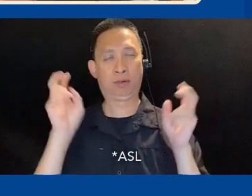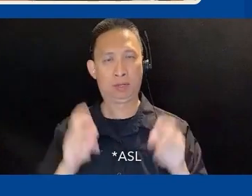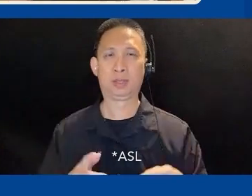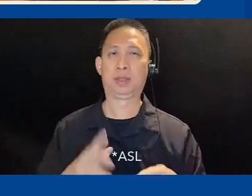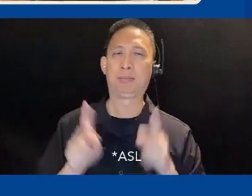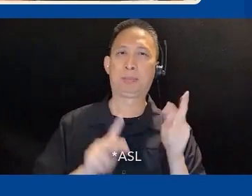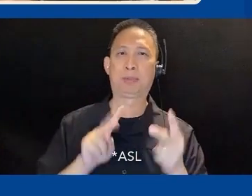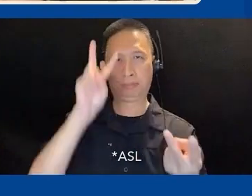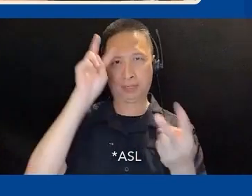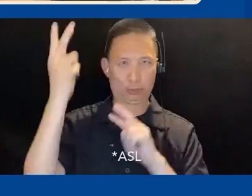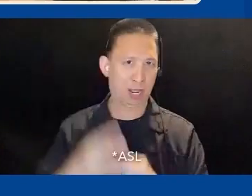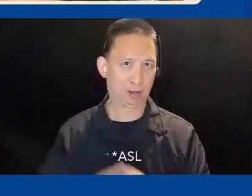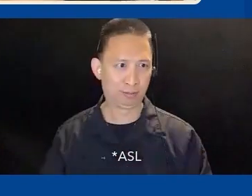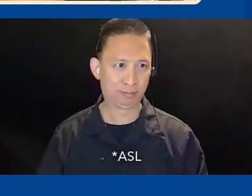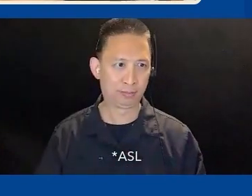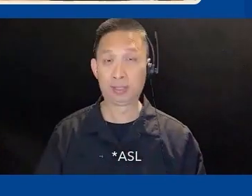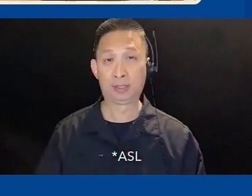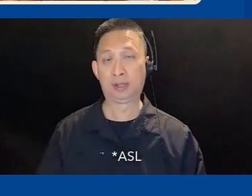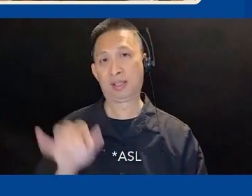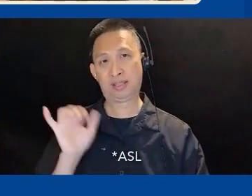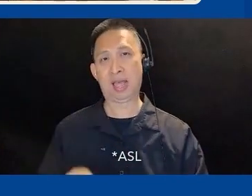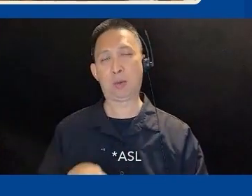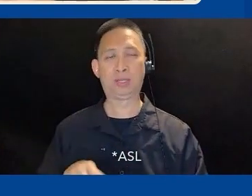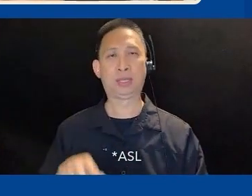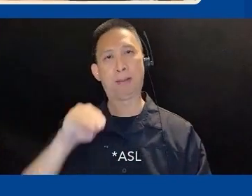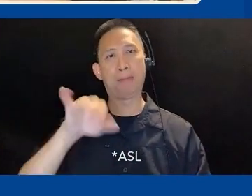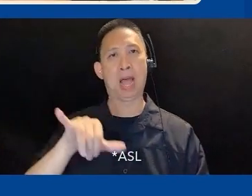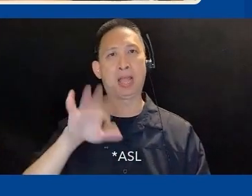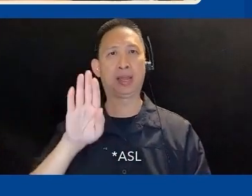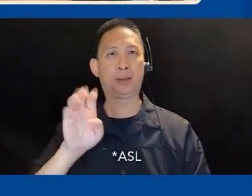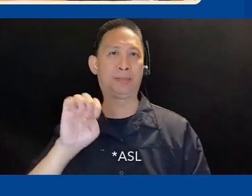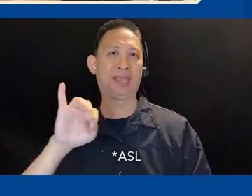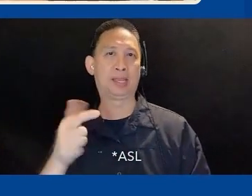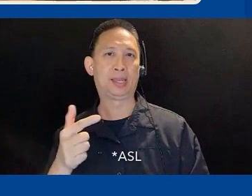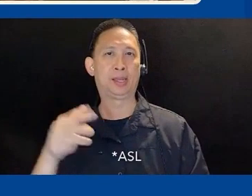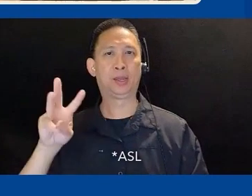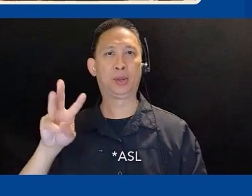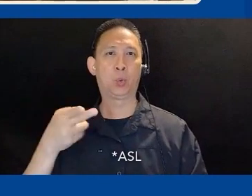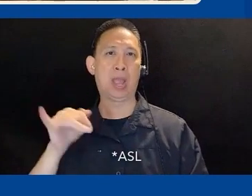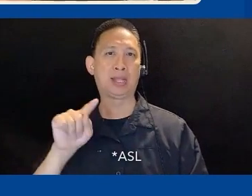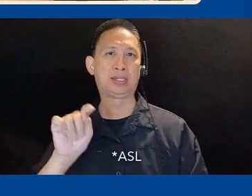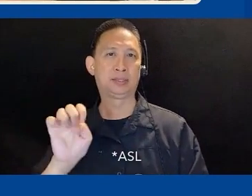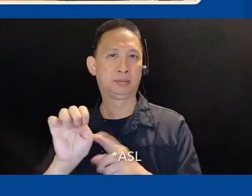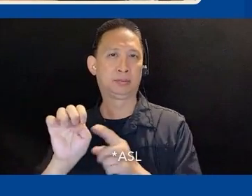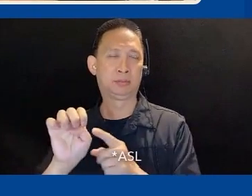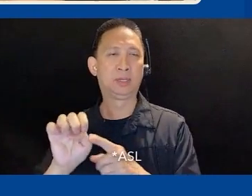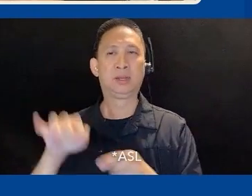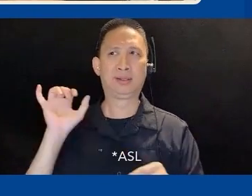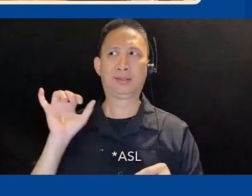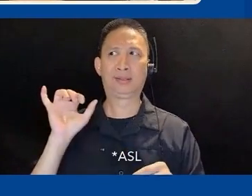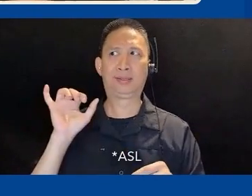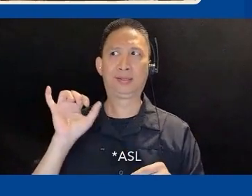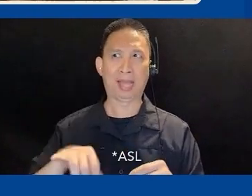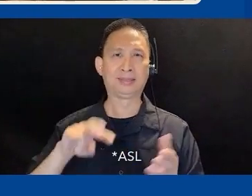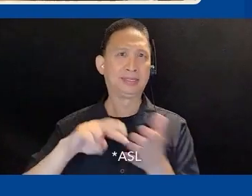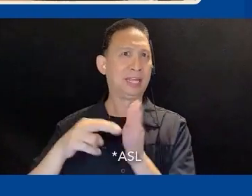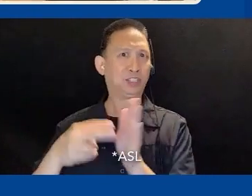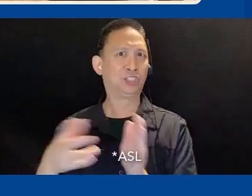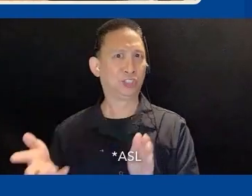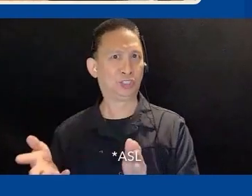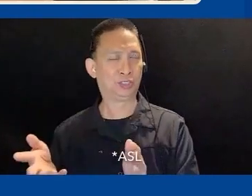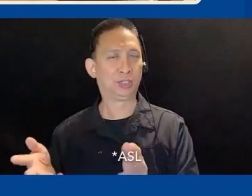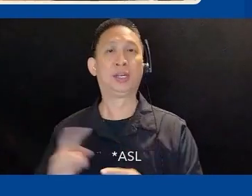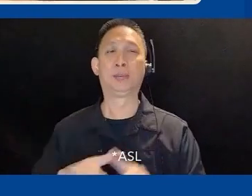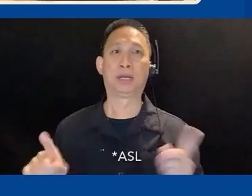said, it was this viewpoint. It's all about intention. You know, you can't separate the artist's intention from the